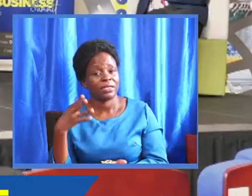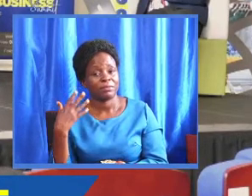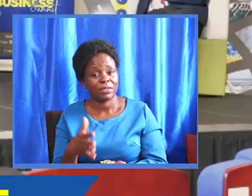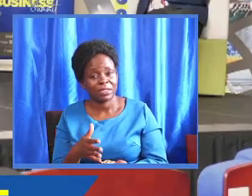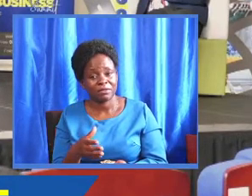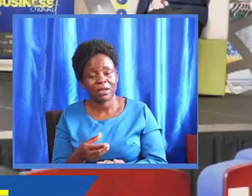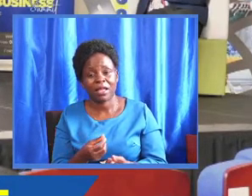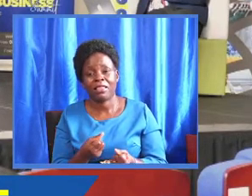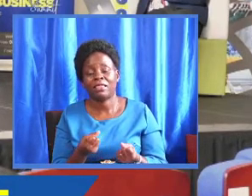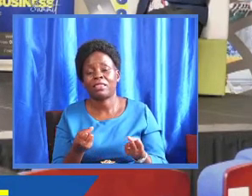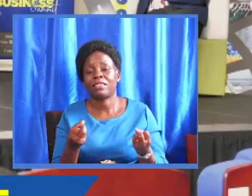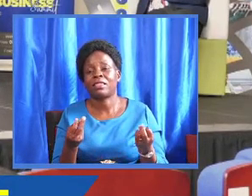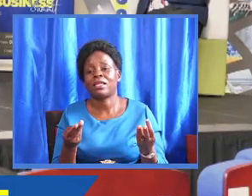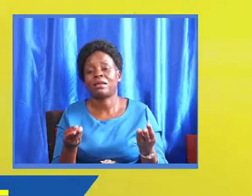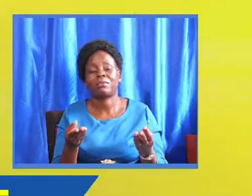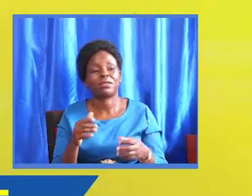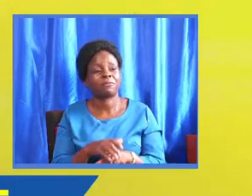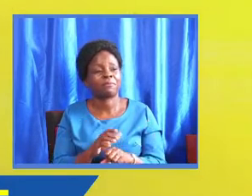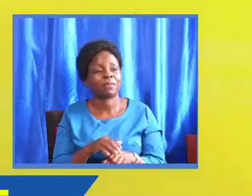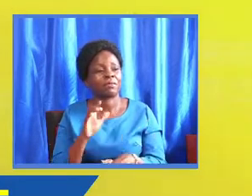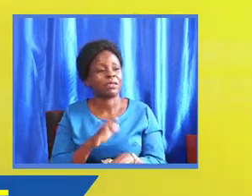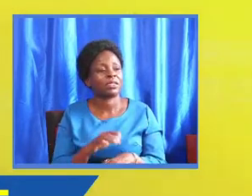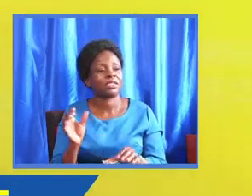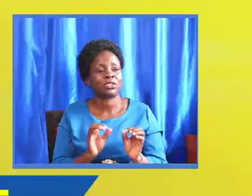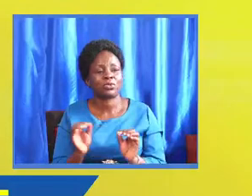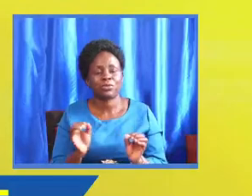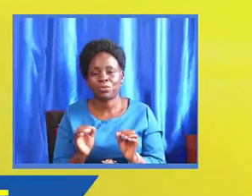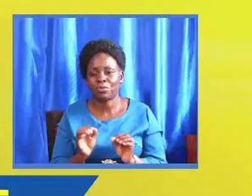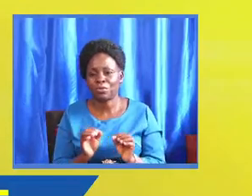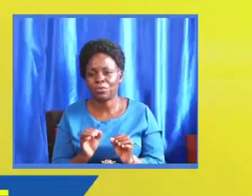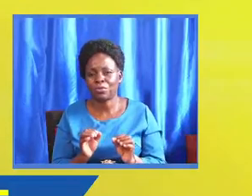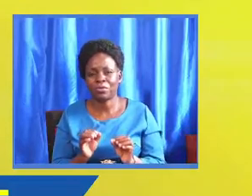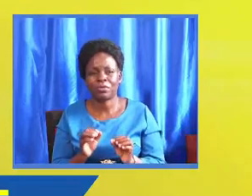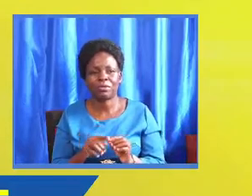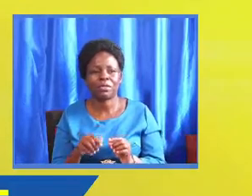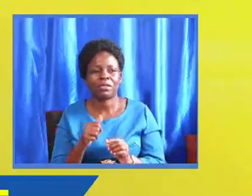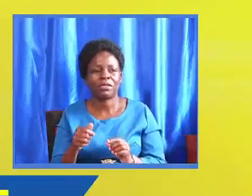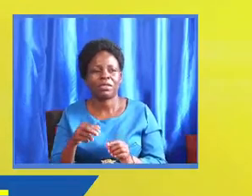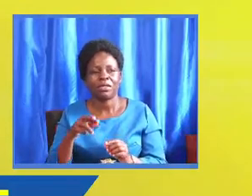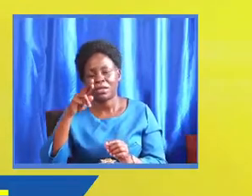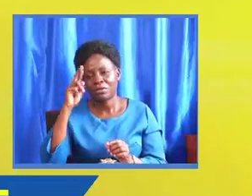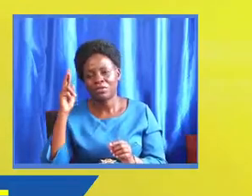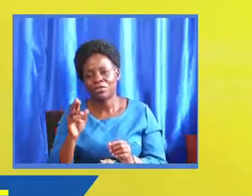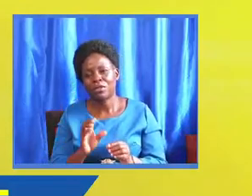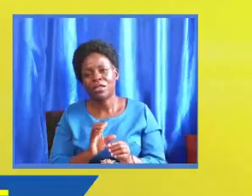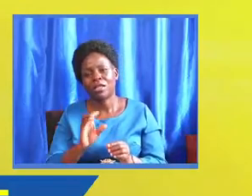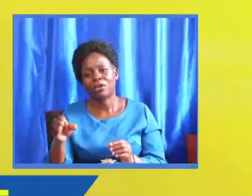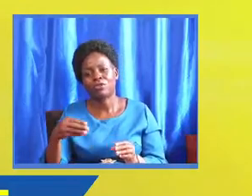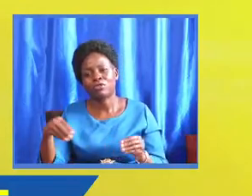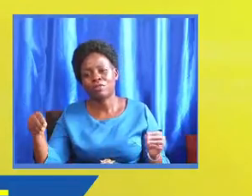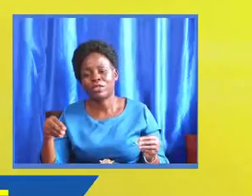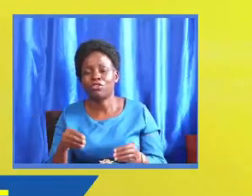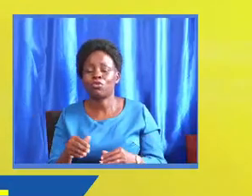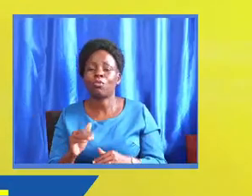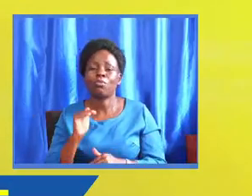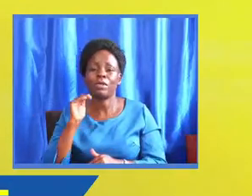the numbers begin not to make sense. But the other reason is that the cost of materials is also quite high.